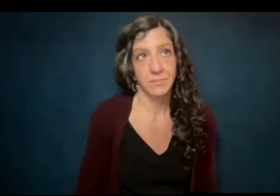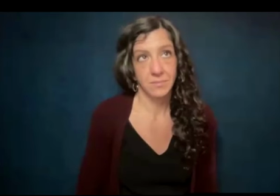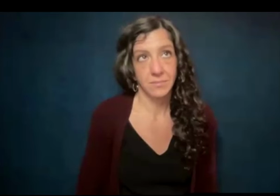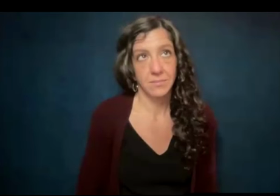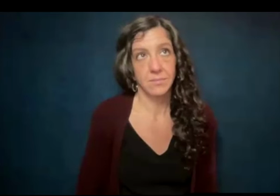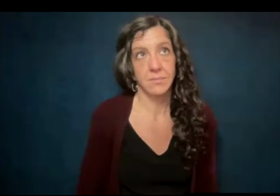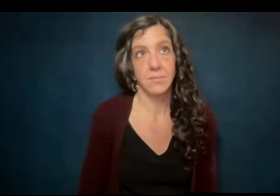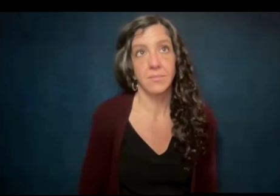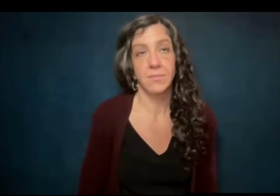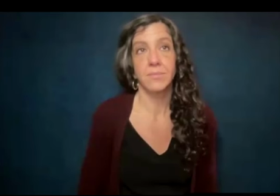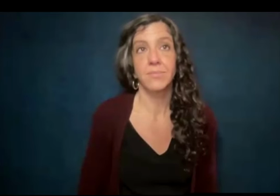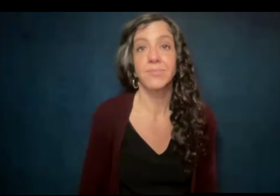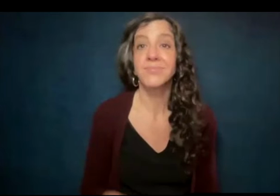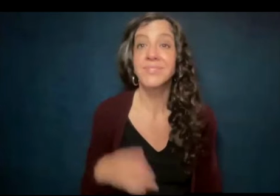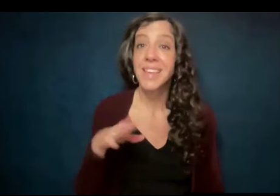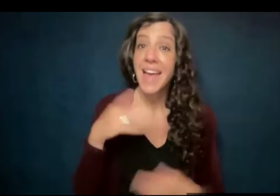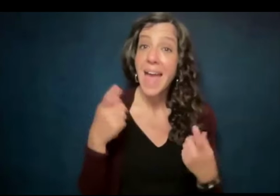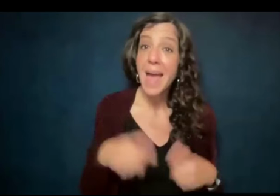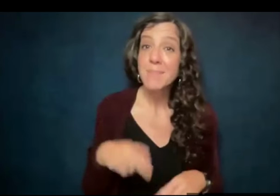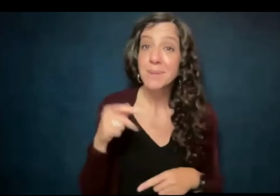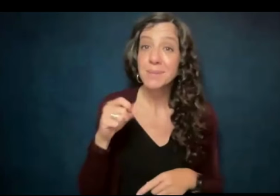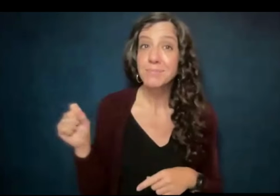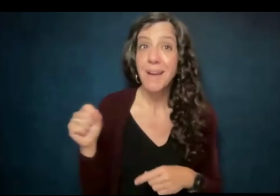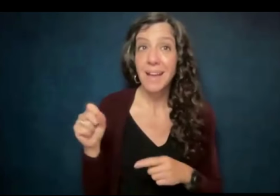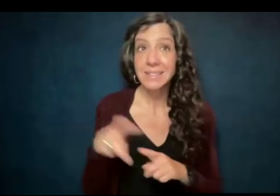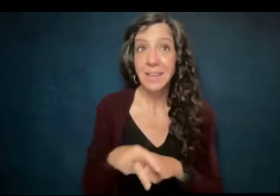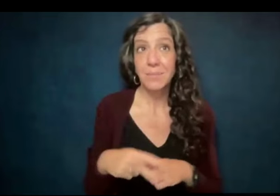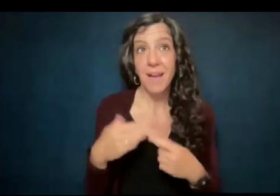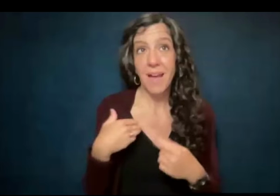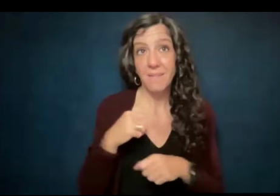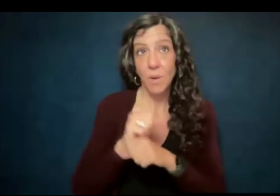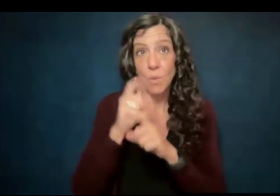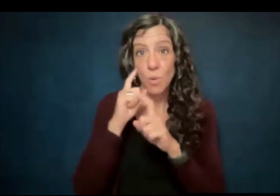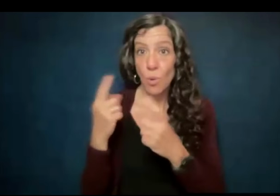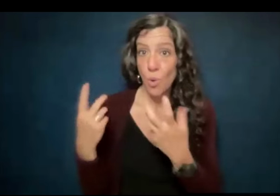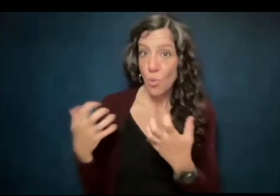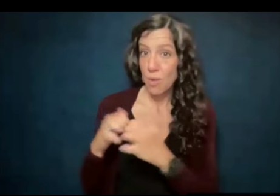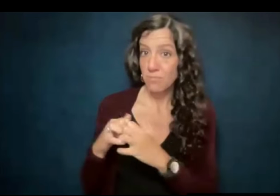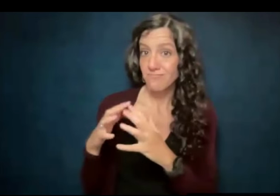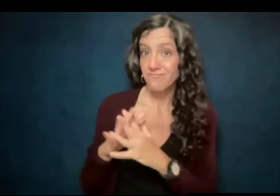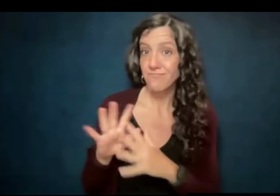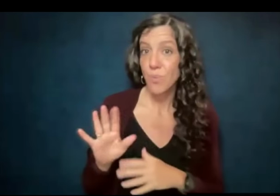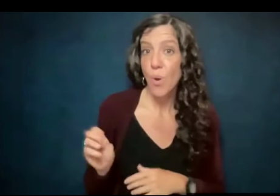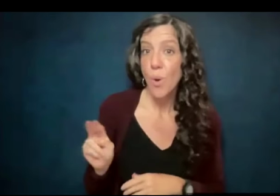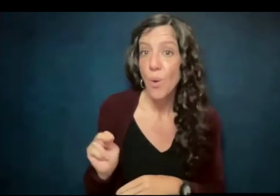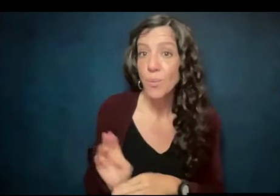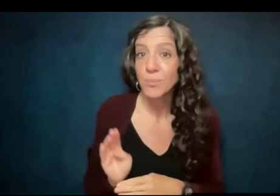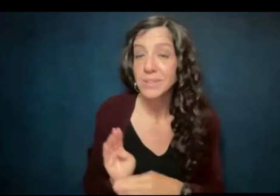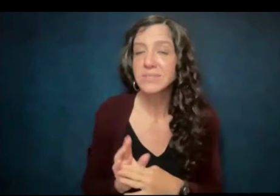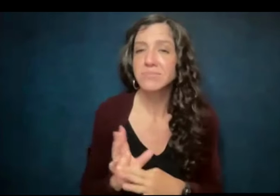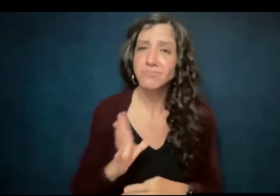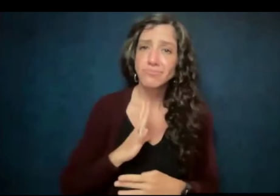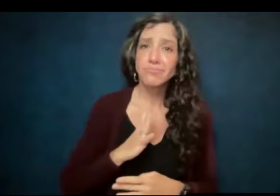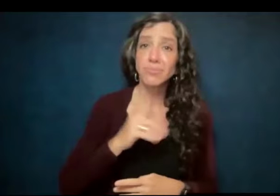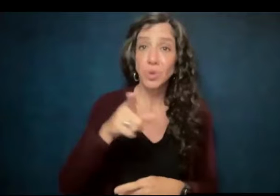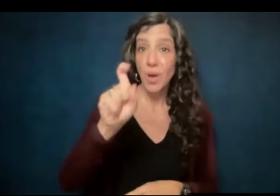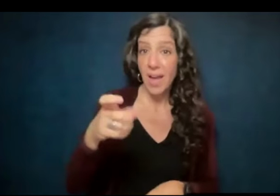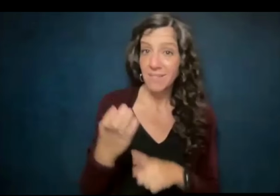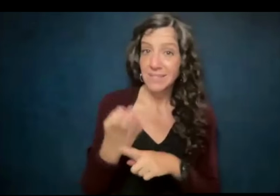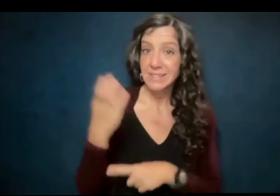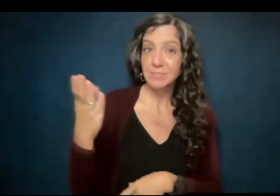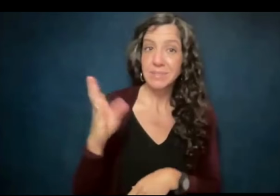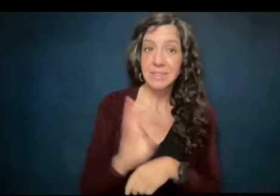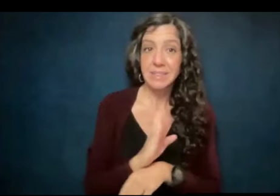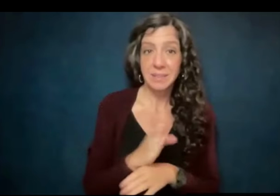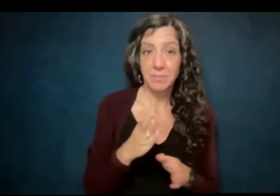Now, if a PASS application has a work goal of starting a business, you do have to submit a business plan with